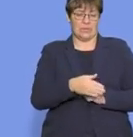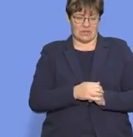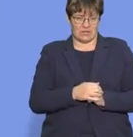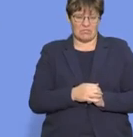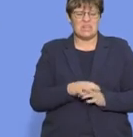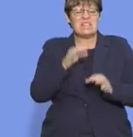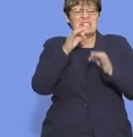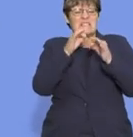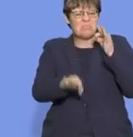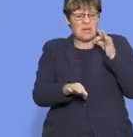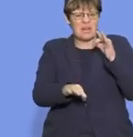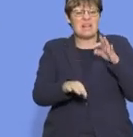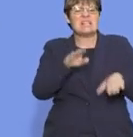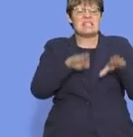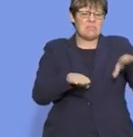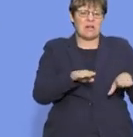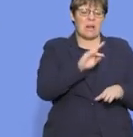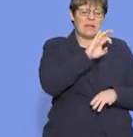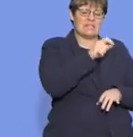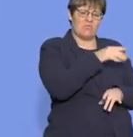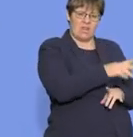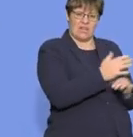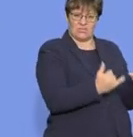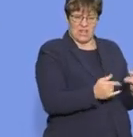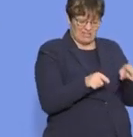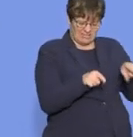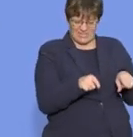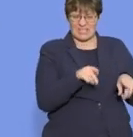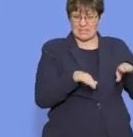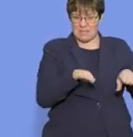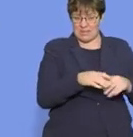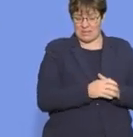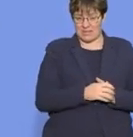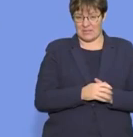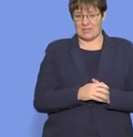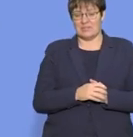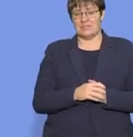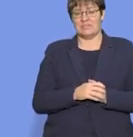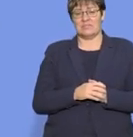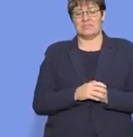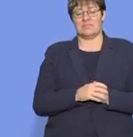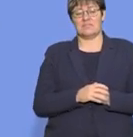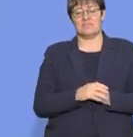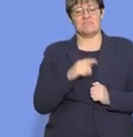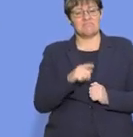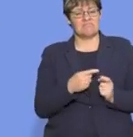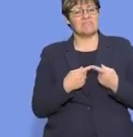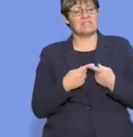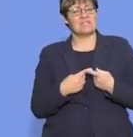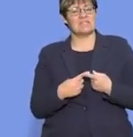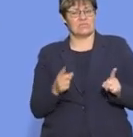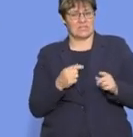very simple organisms similar to the bacteria which exist today. But these were